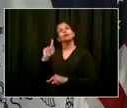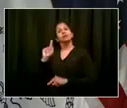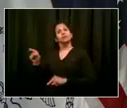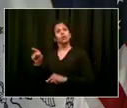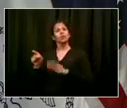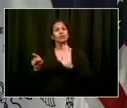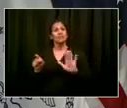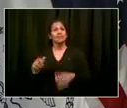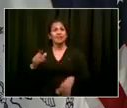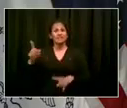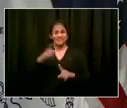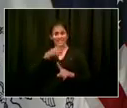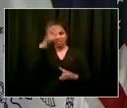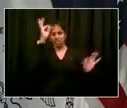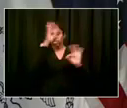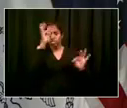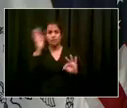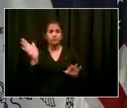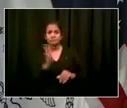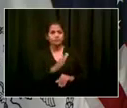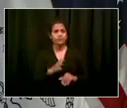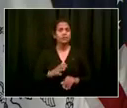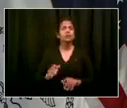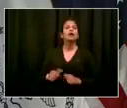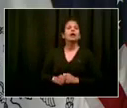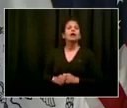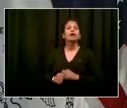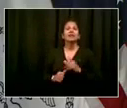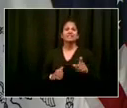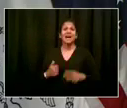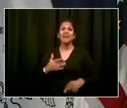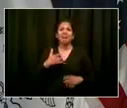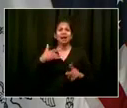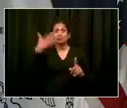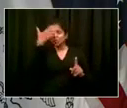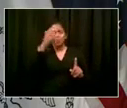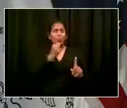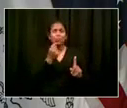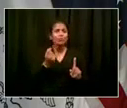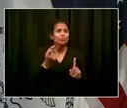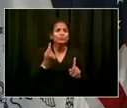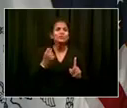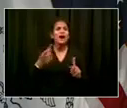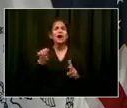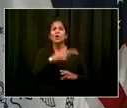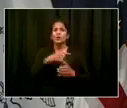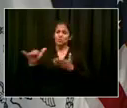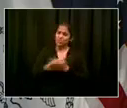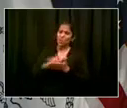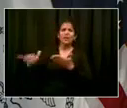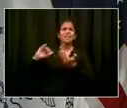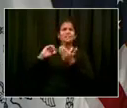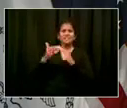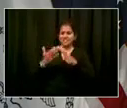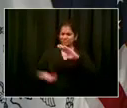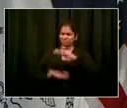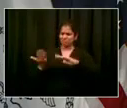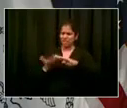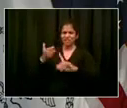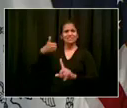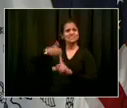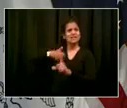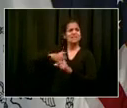think it's a misunderstanding of what allows the city to be strong. Public service employment has worked for this city.